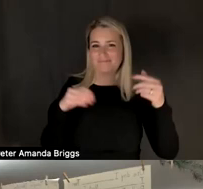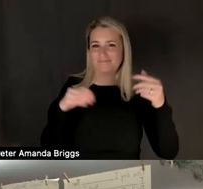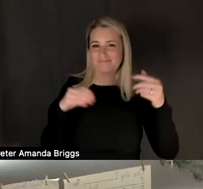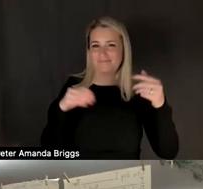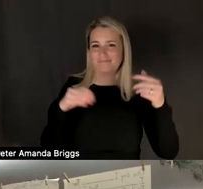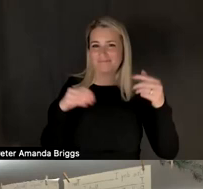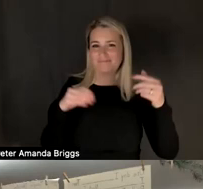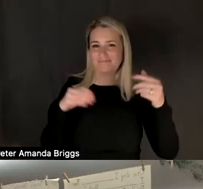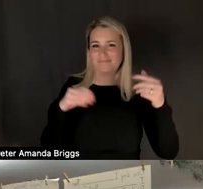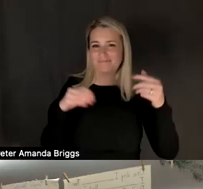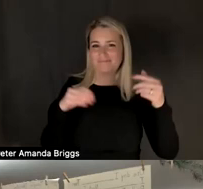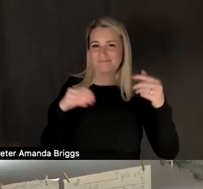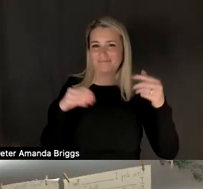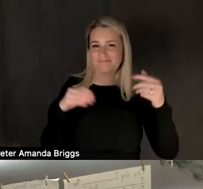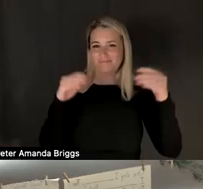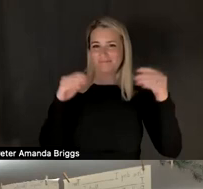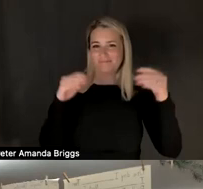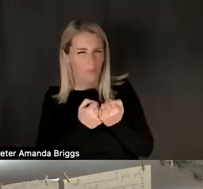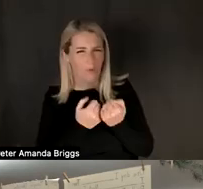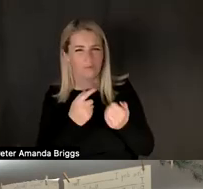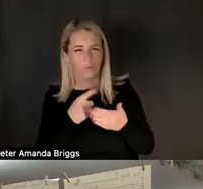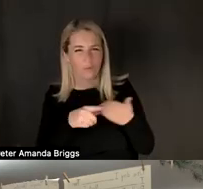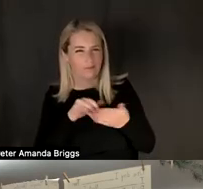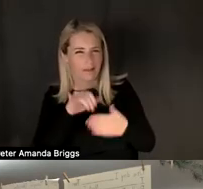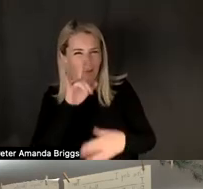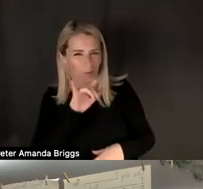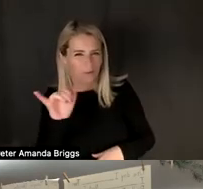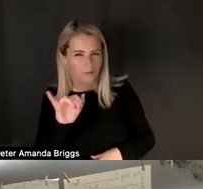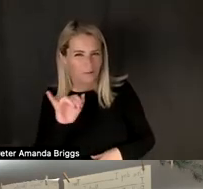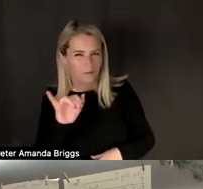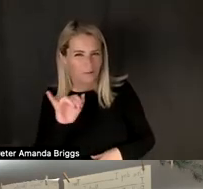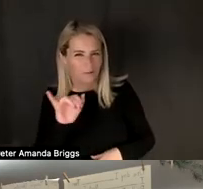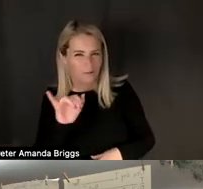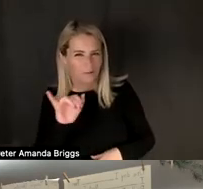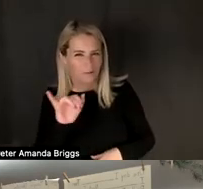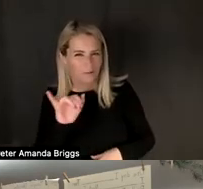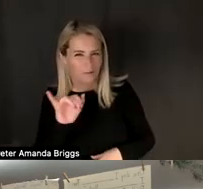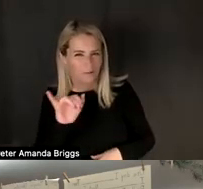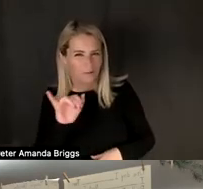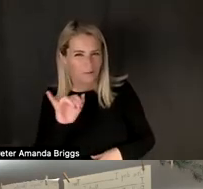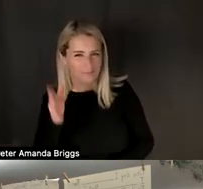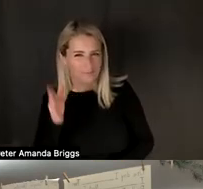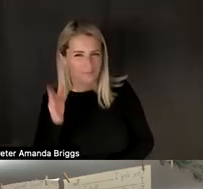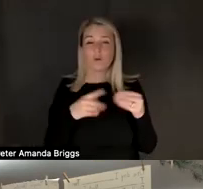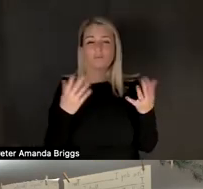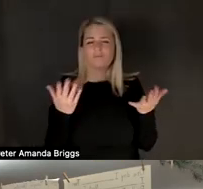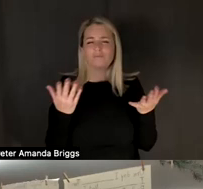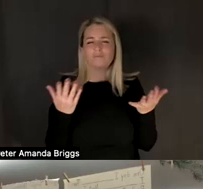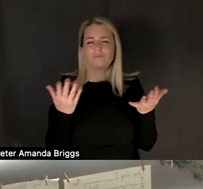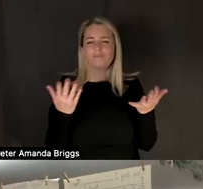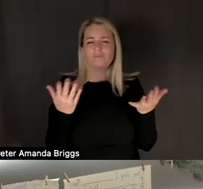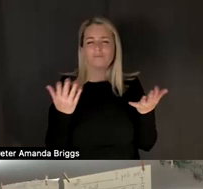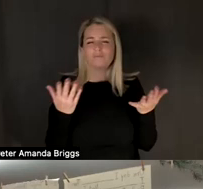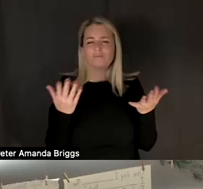children that need a little extra help with it. So now we'll talk about what are the components of learning to read.